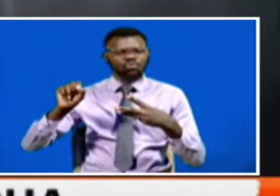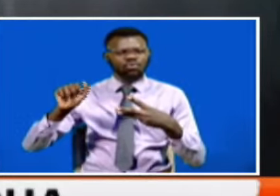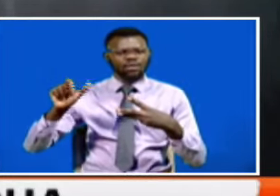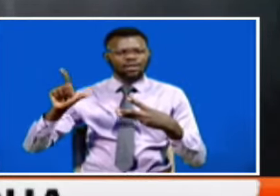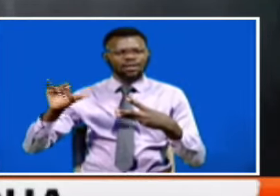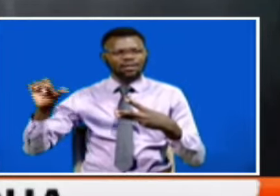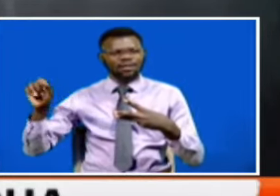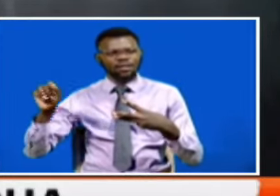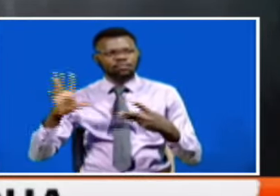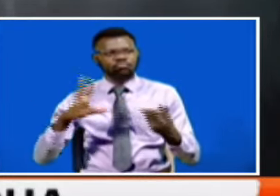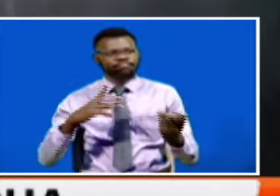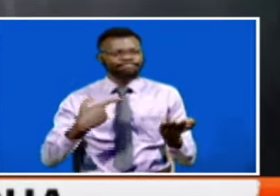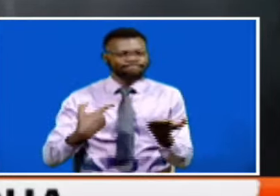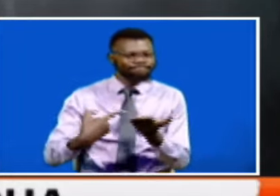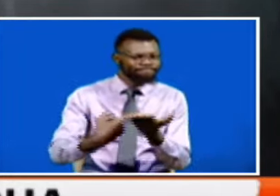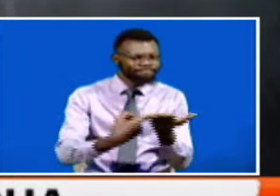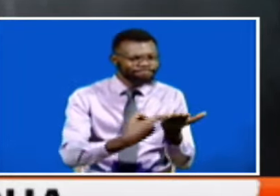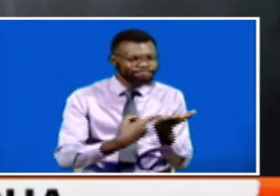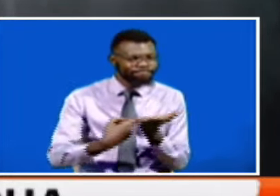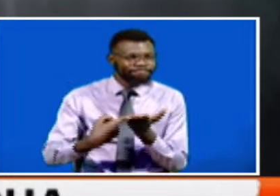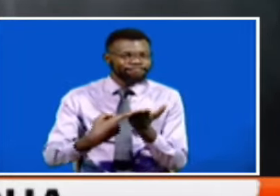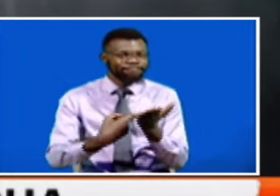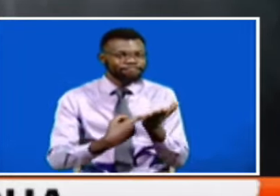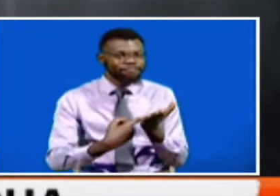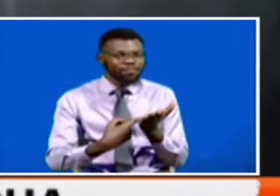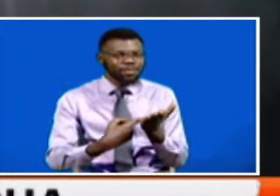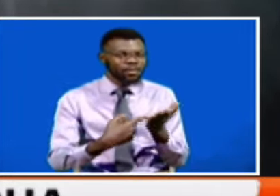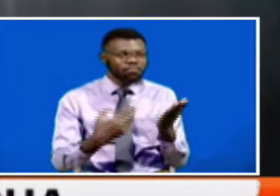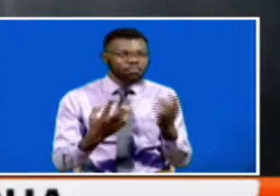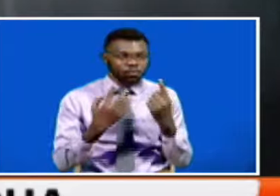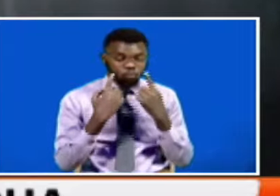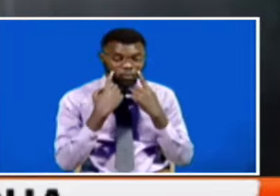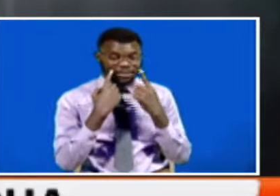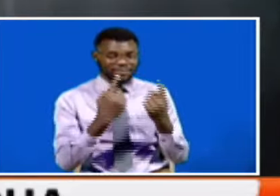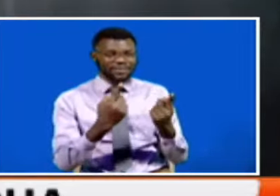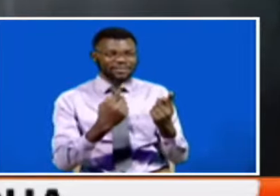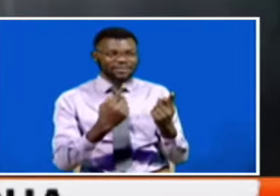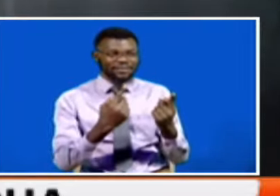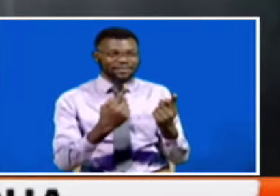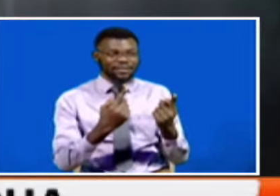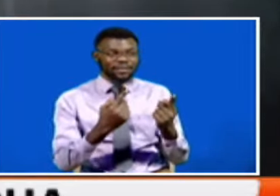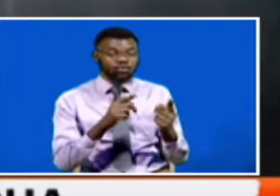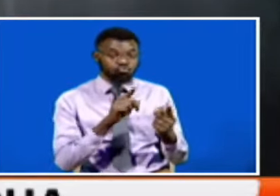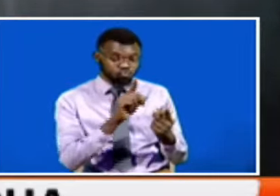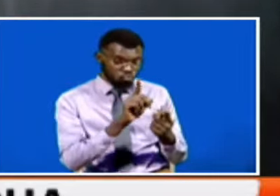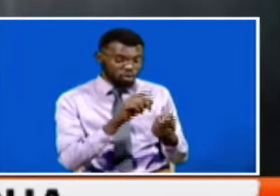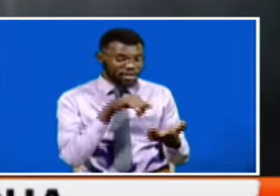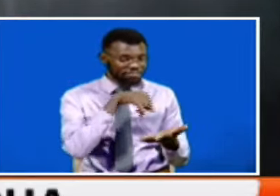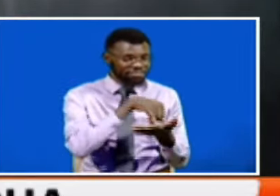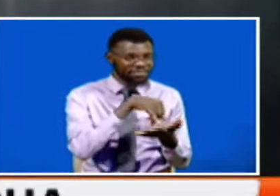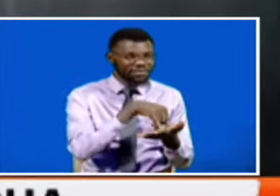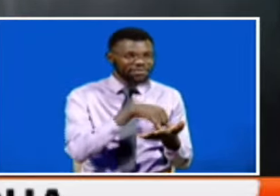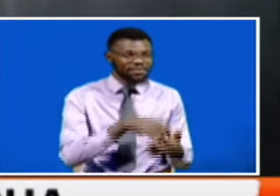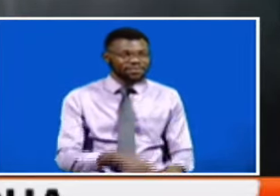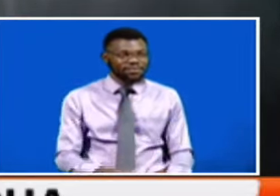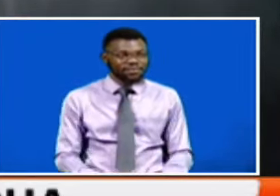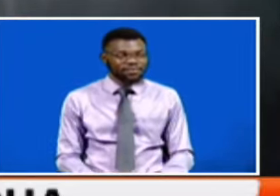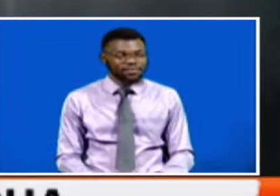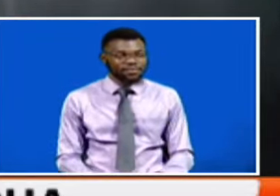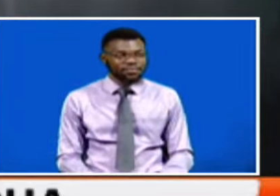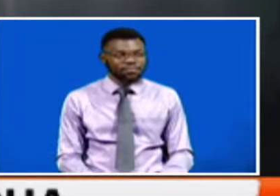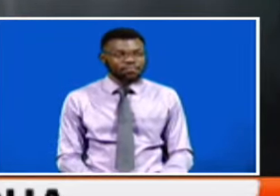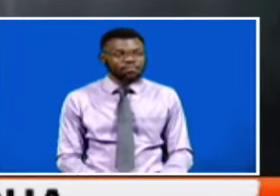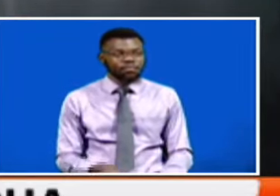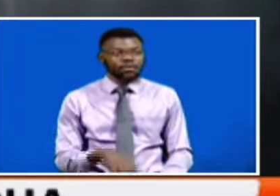Are discussions between parties for which the court shouldn't be involved and shouldn't be part of. To save on judicial